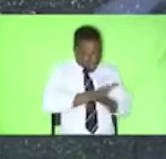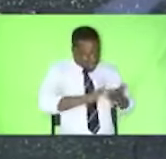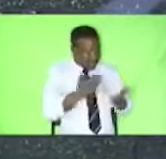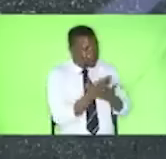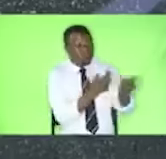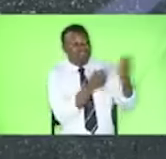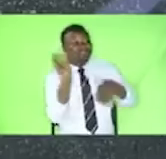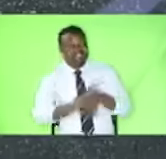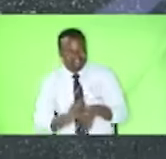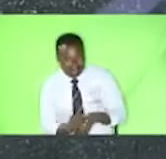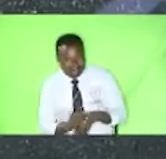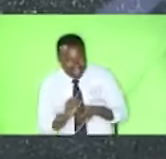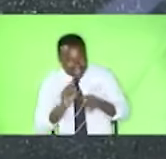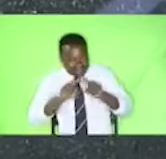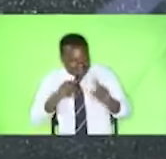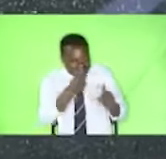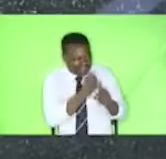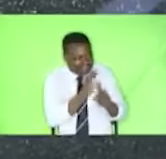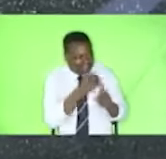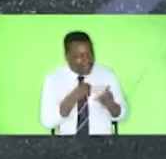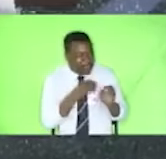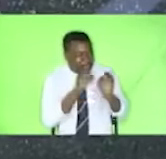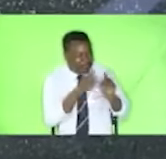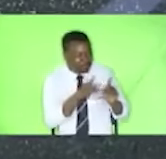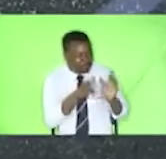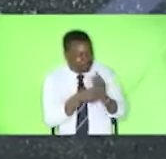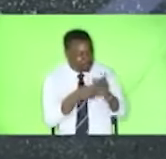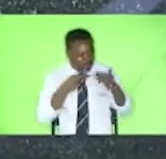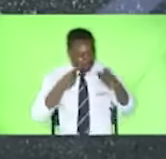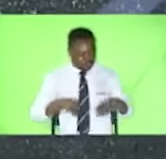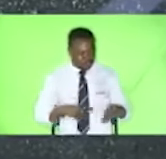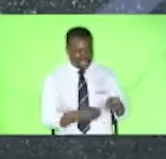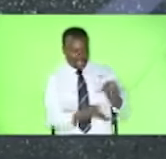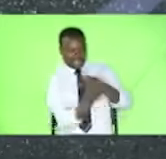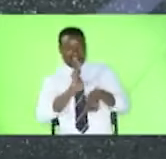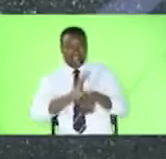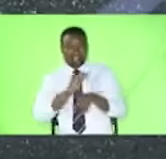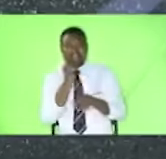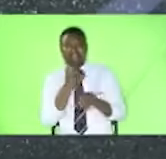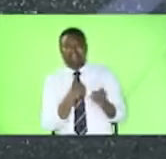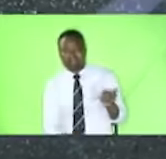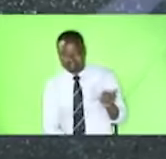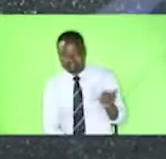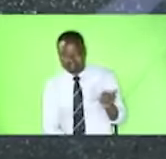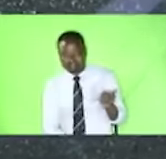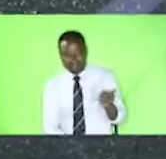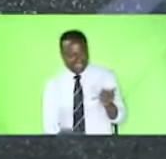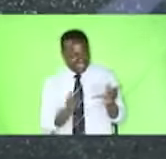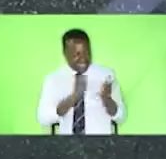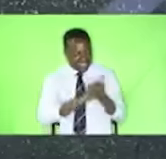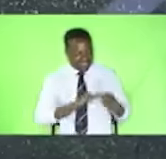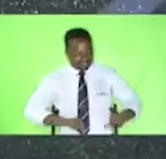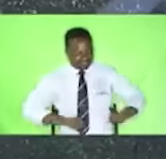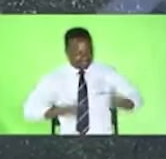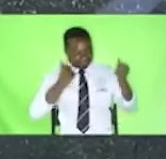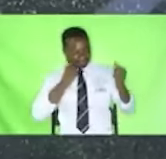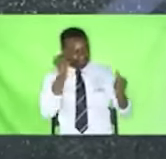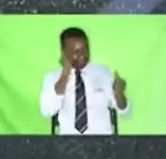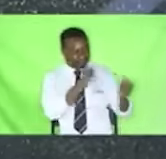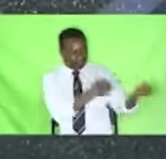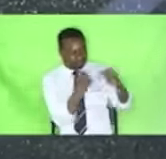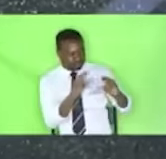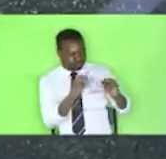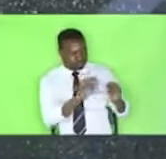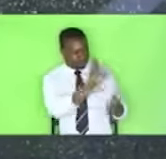she never had the opportunity to go dress and come back to church. She denied her of